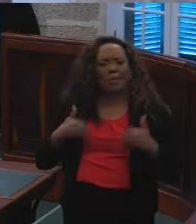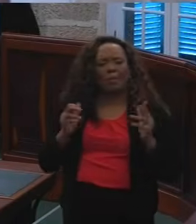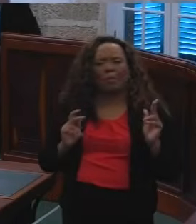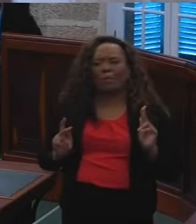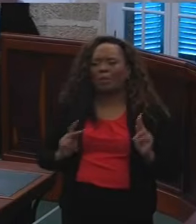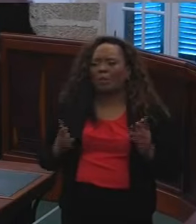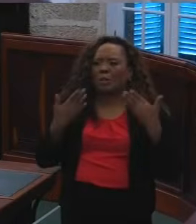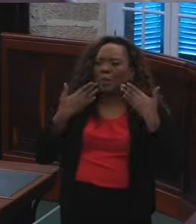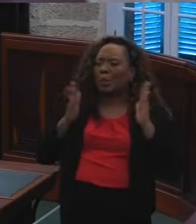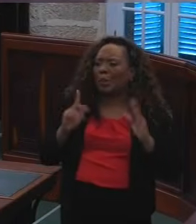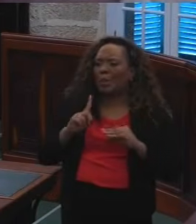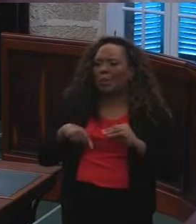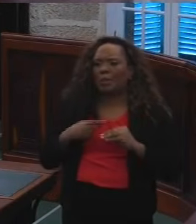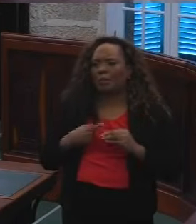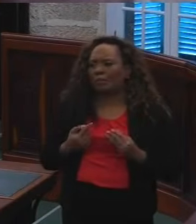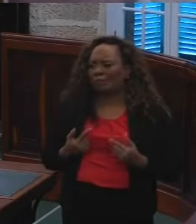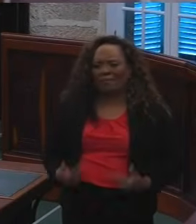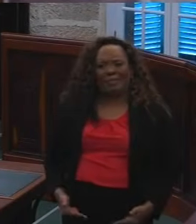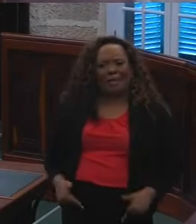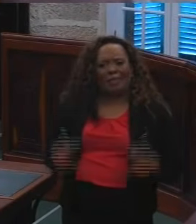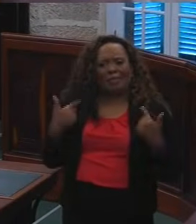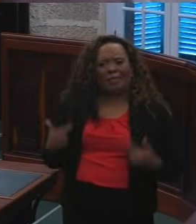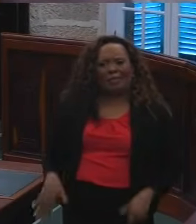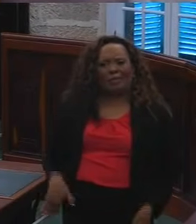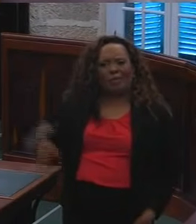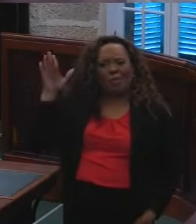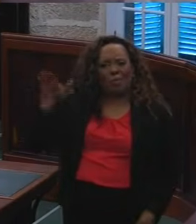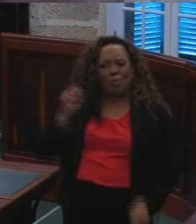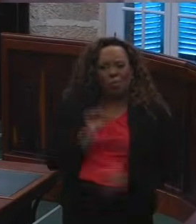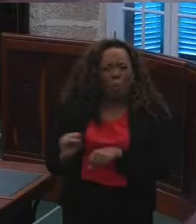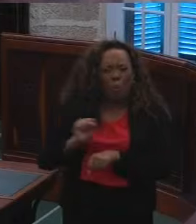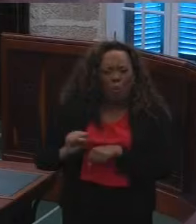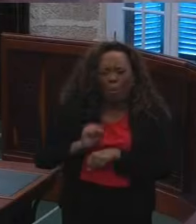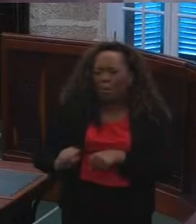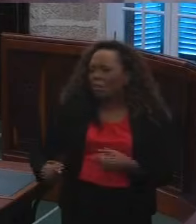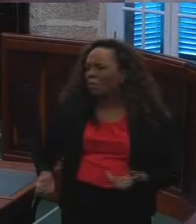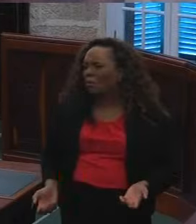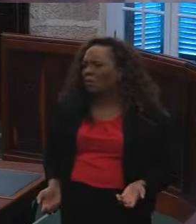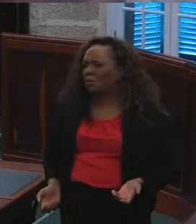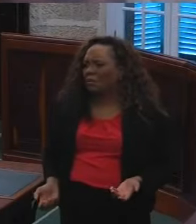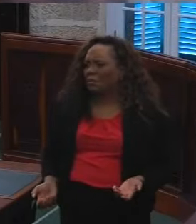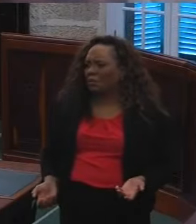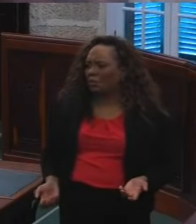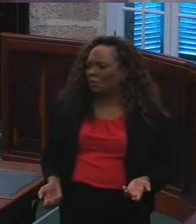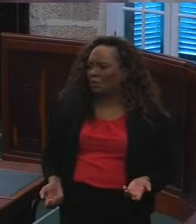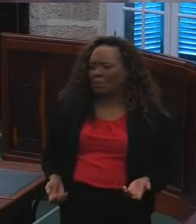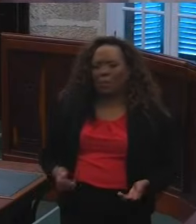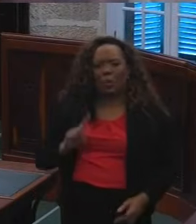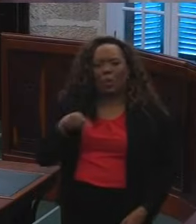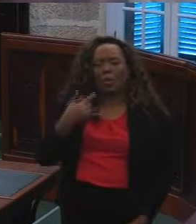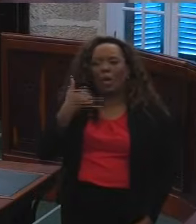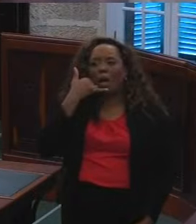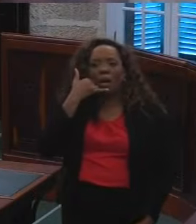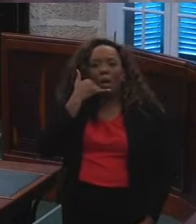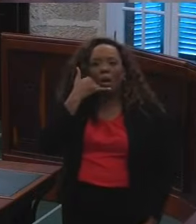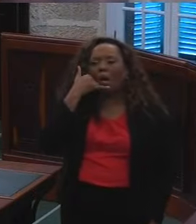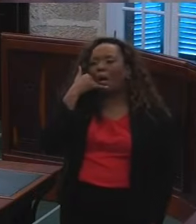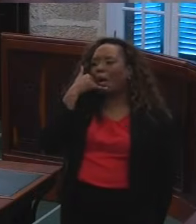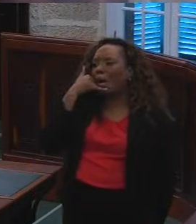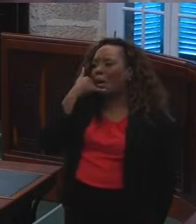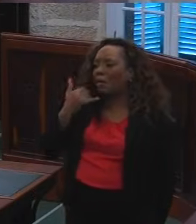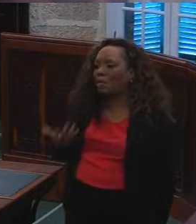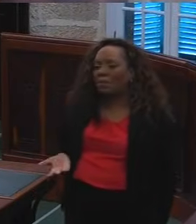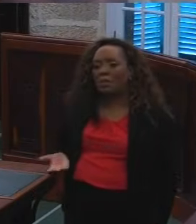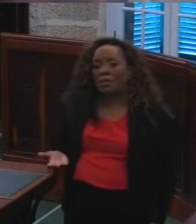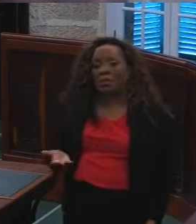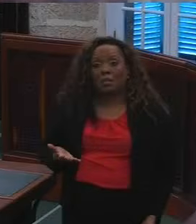a cell phone. You cannot have the experience where you bring water from a